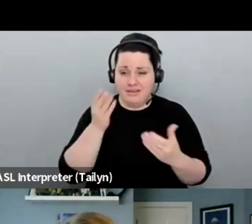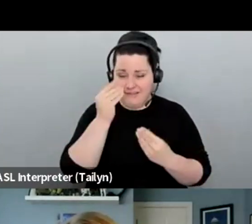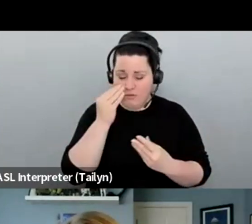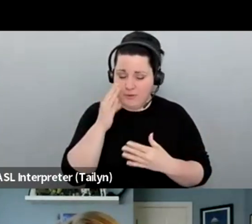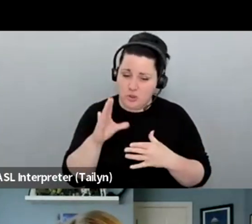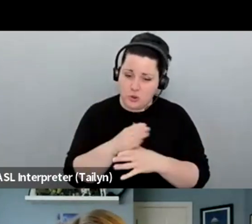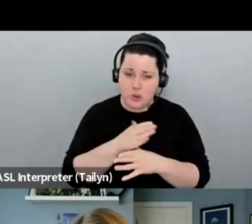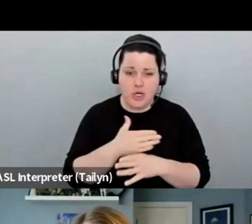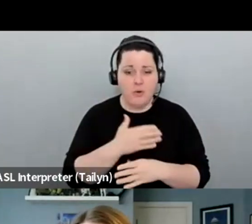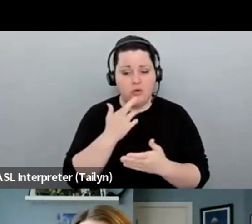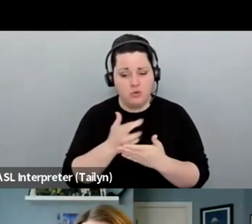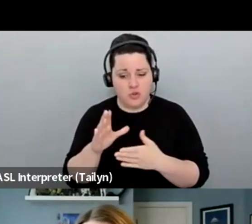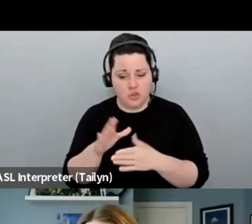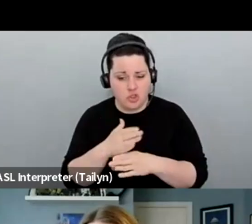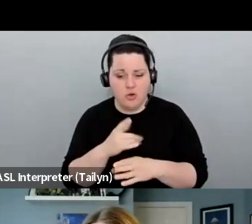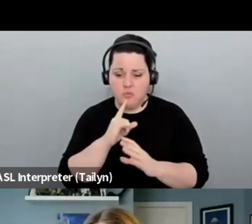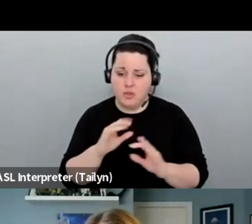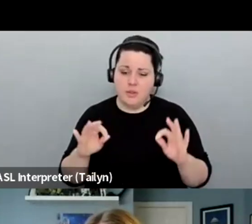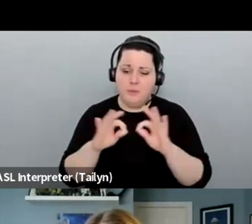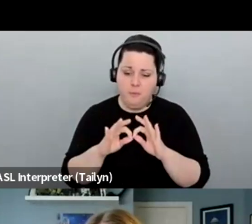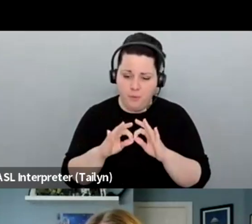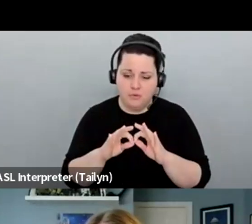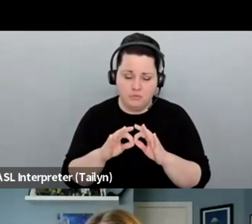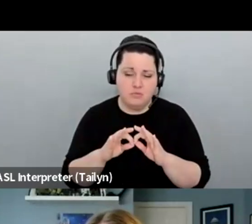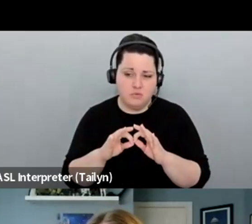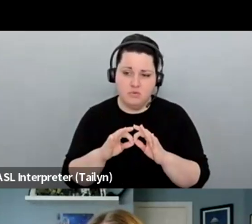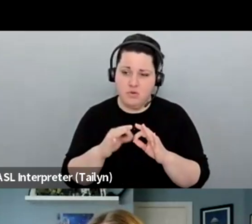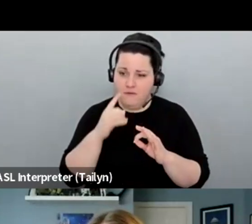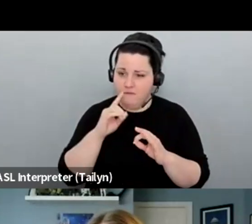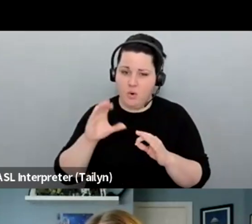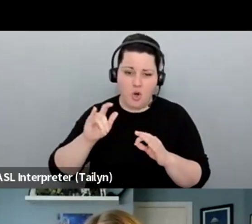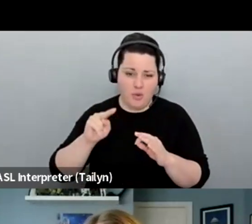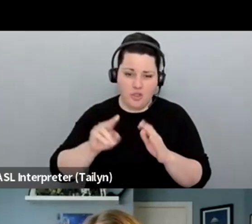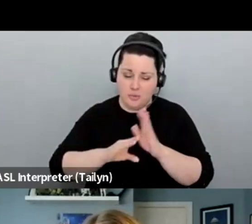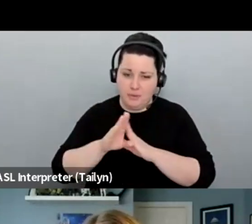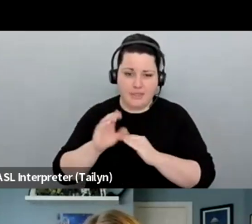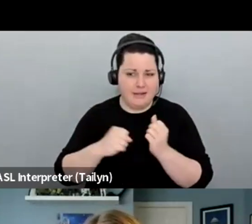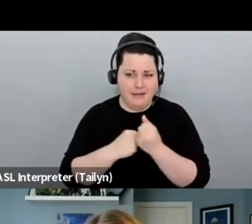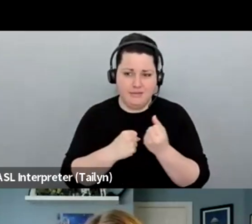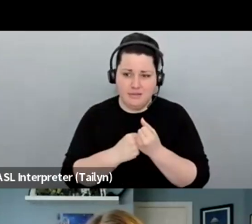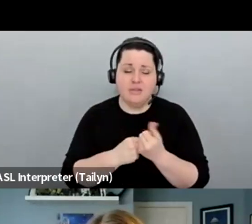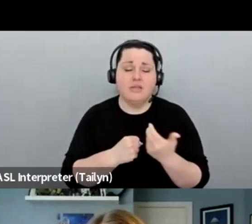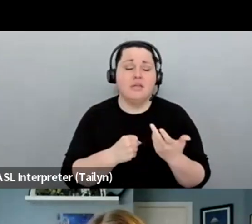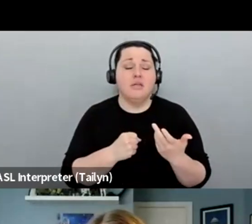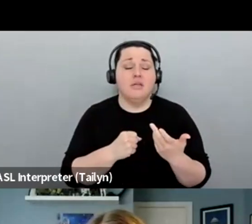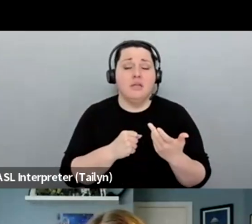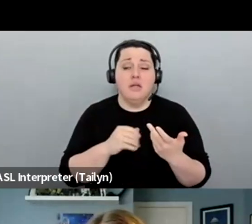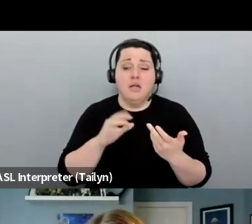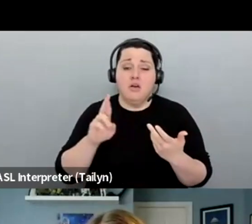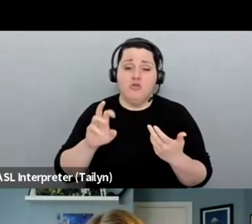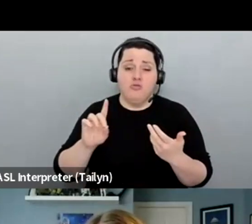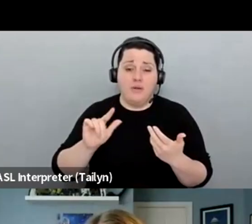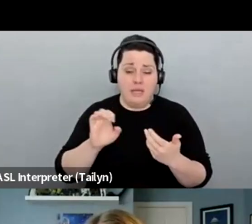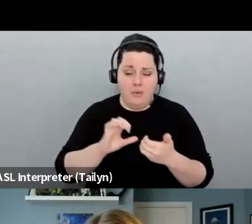information, sharing of resources is a key tenet for me around sort of coalition building and advocacy. That the way that the Roundtable